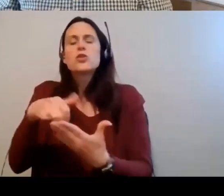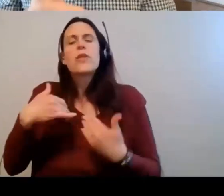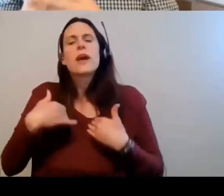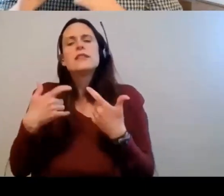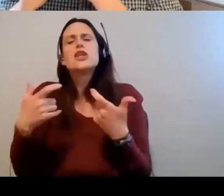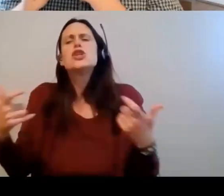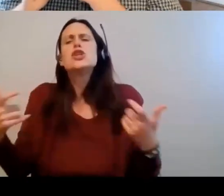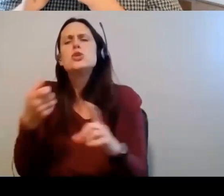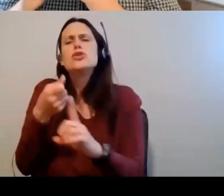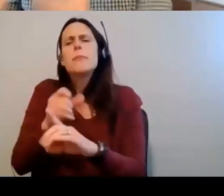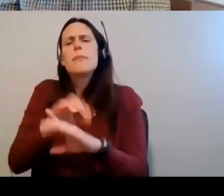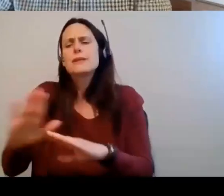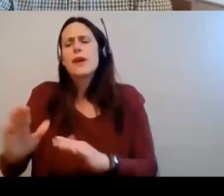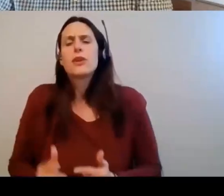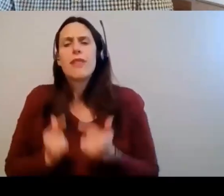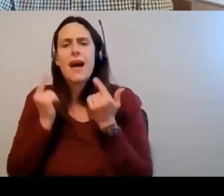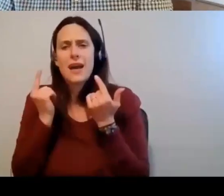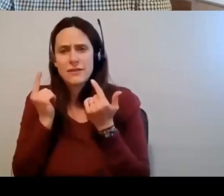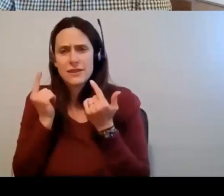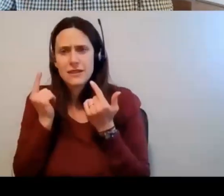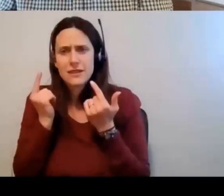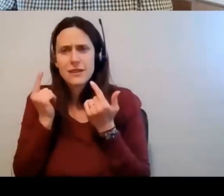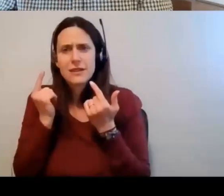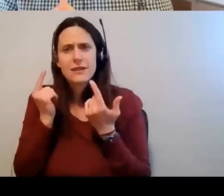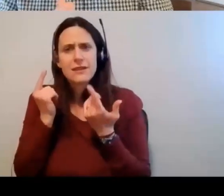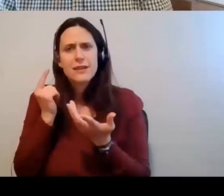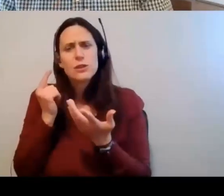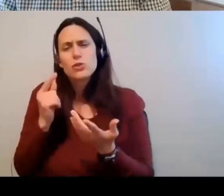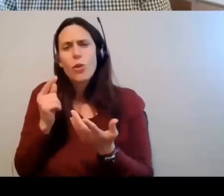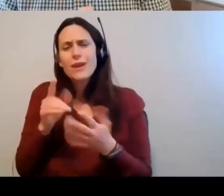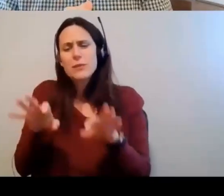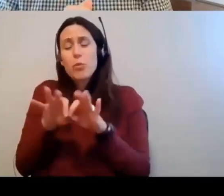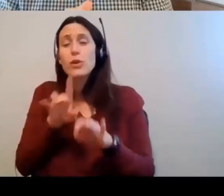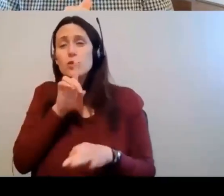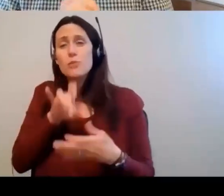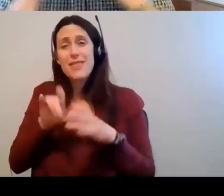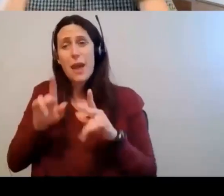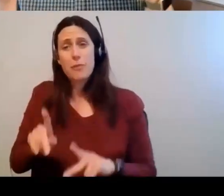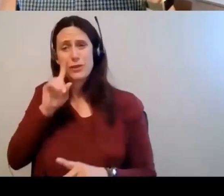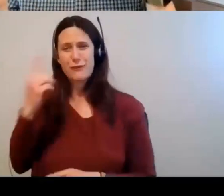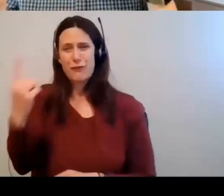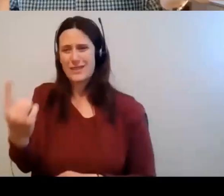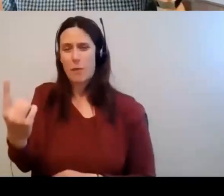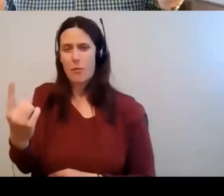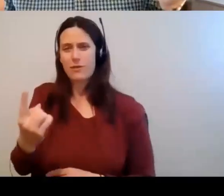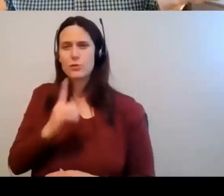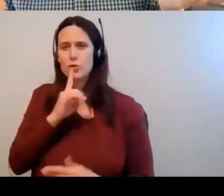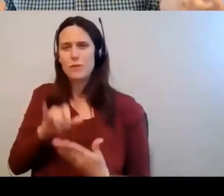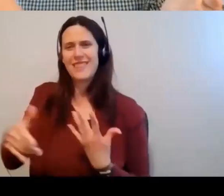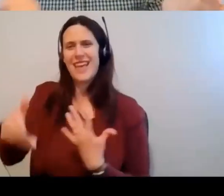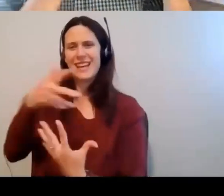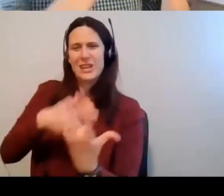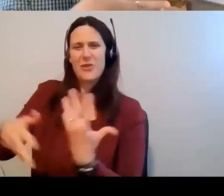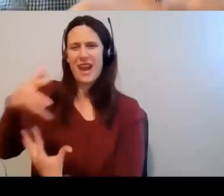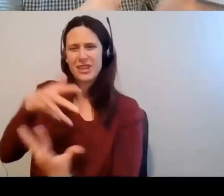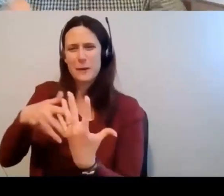impact. Be that person for someone. Like I said, both pieces of